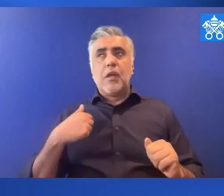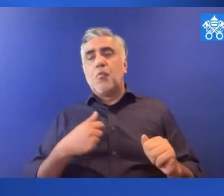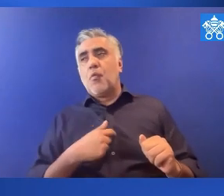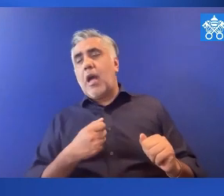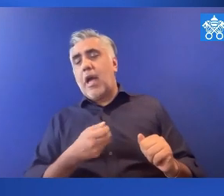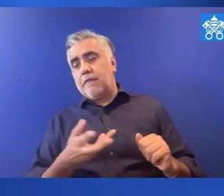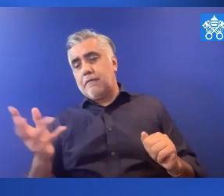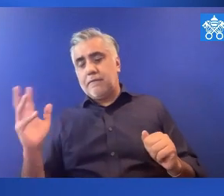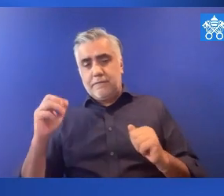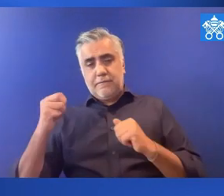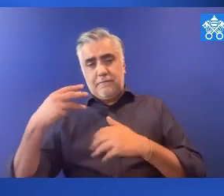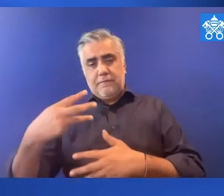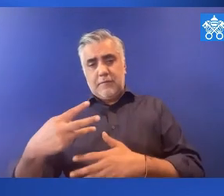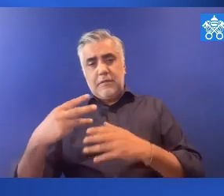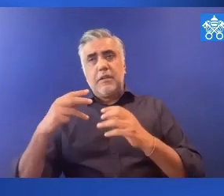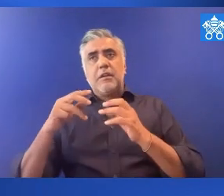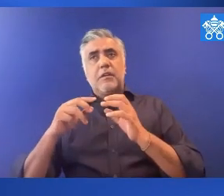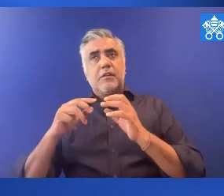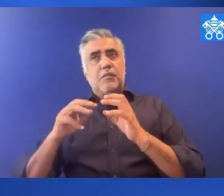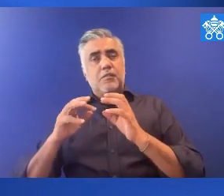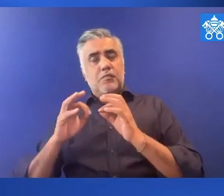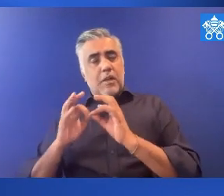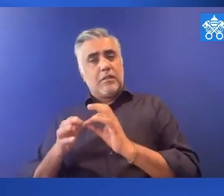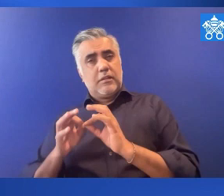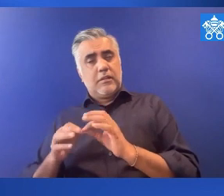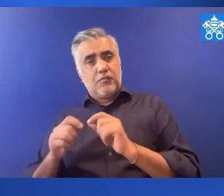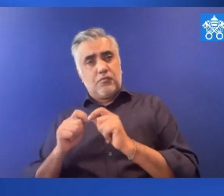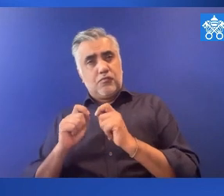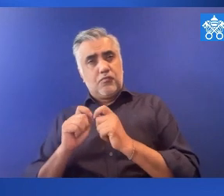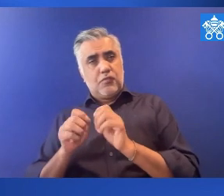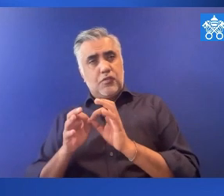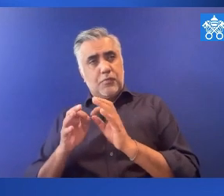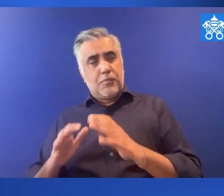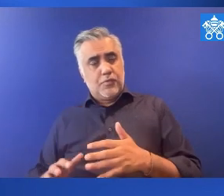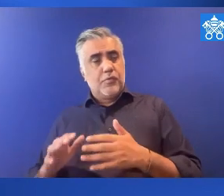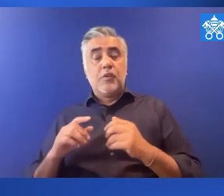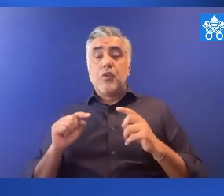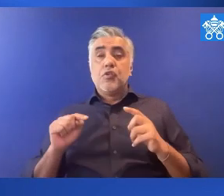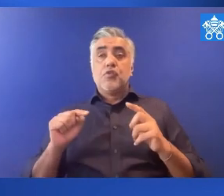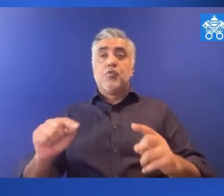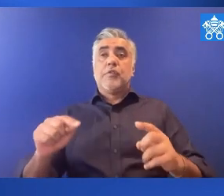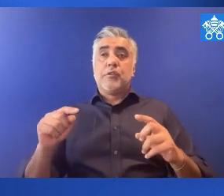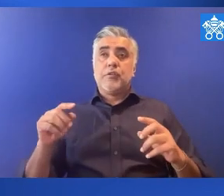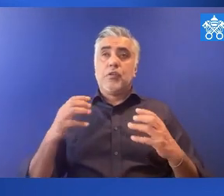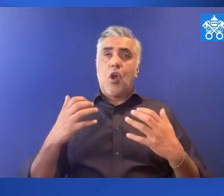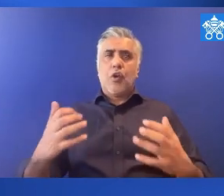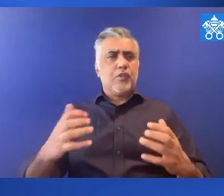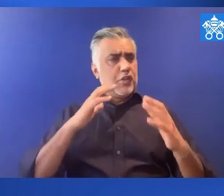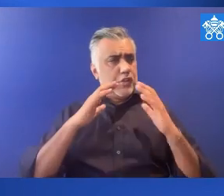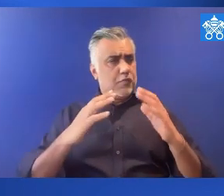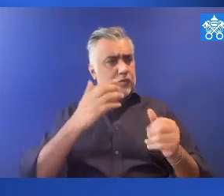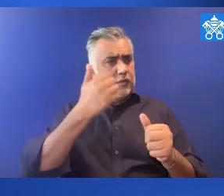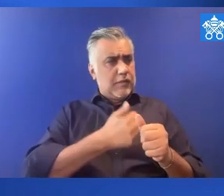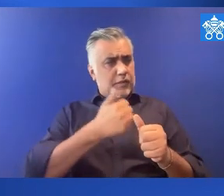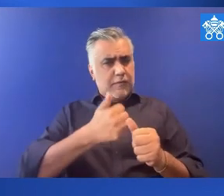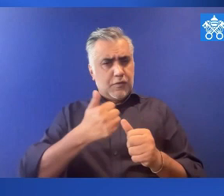in Italian, but translated into English, French, German, Spanish, Polish, Portuguese, and Arabic. And